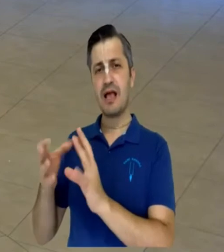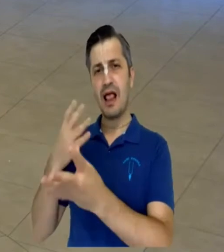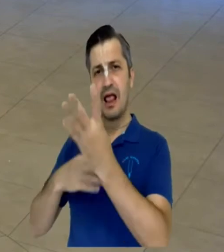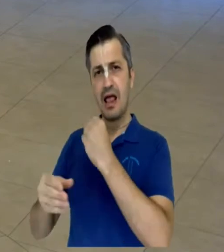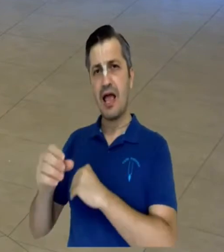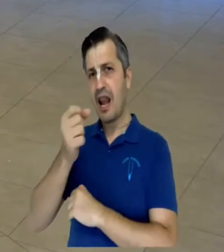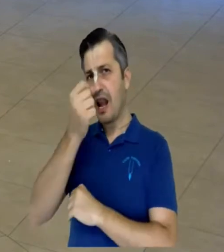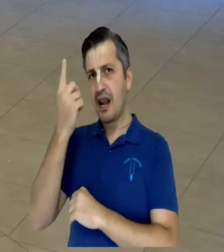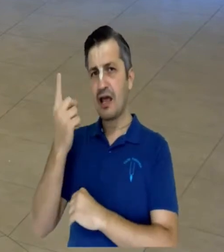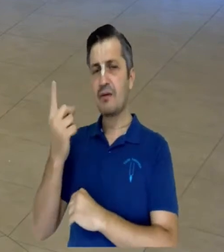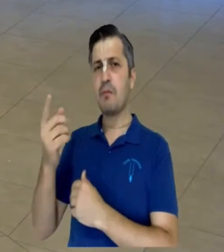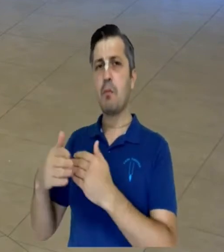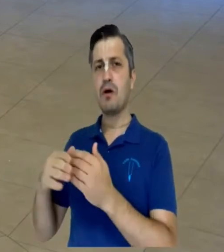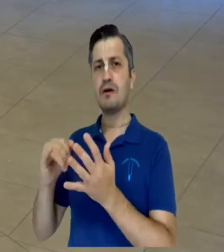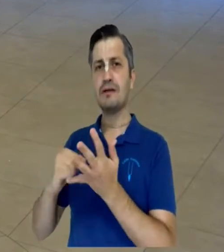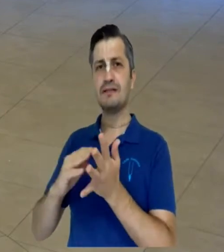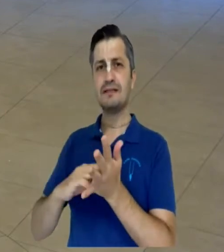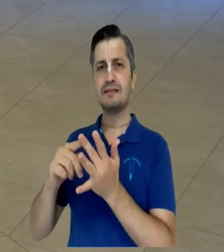lifestyle of purity, and